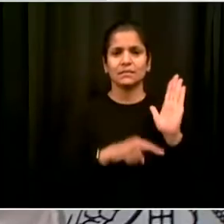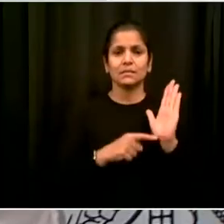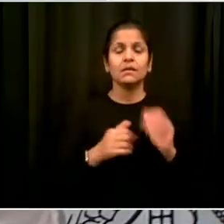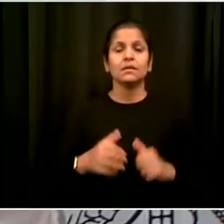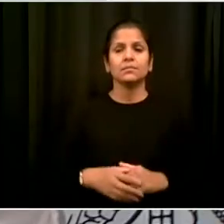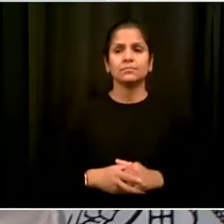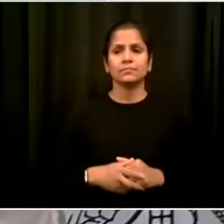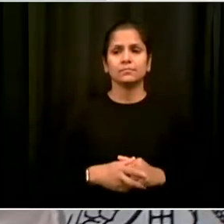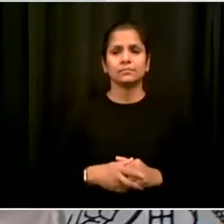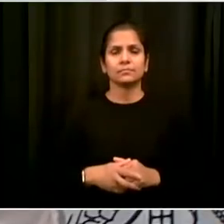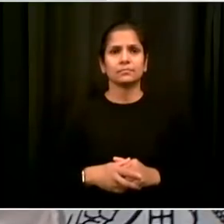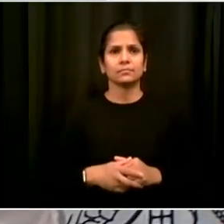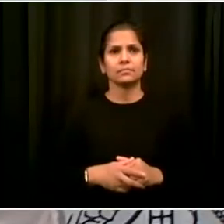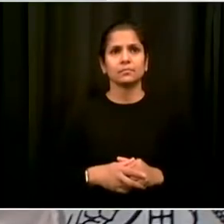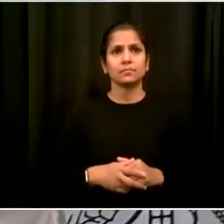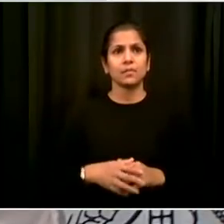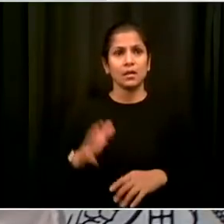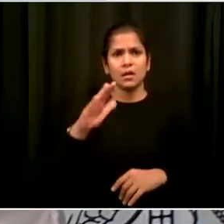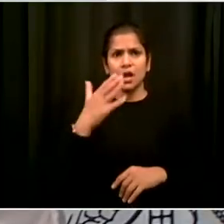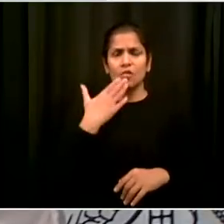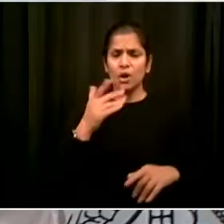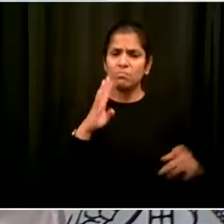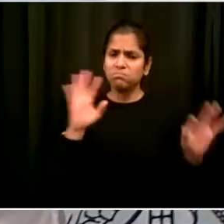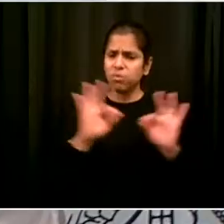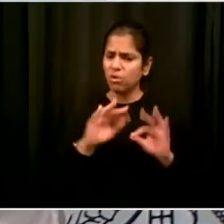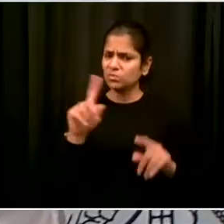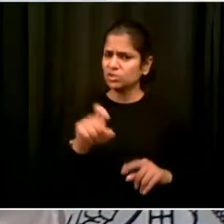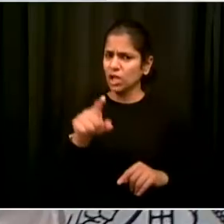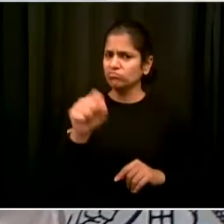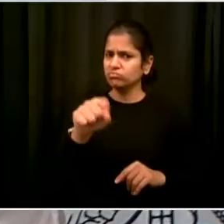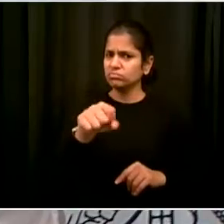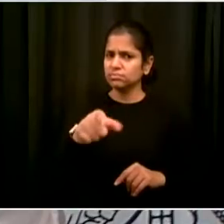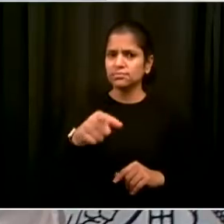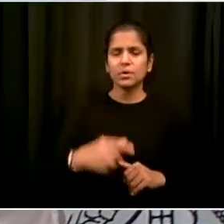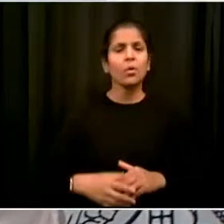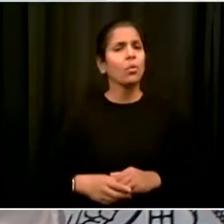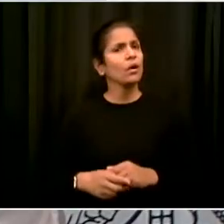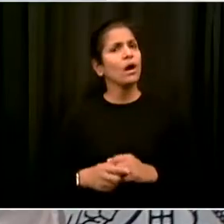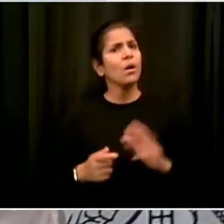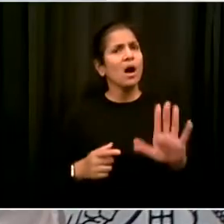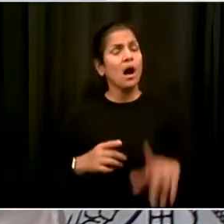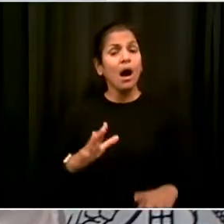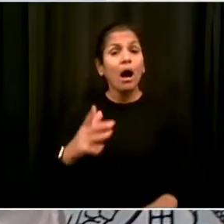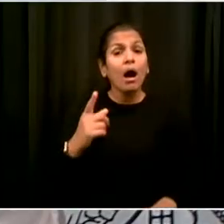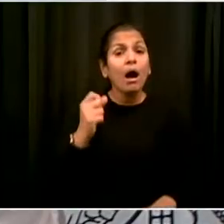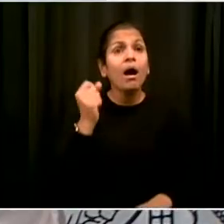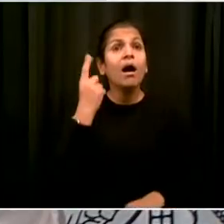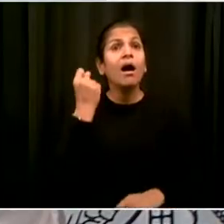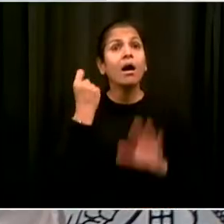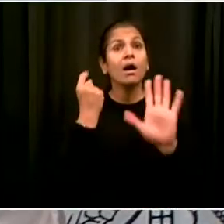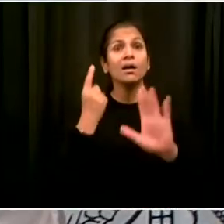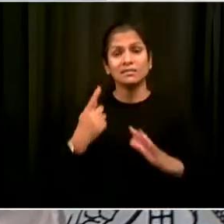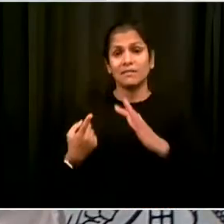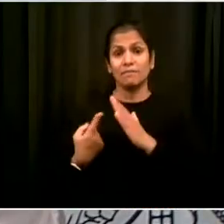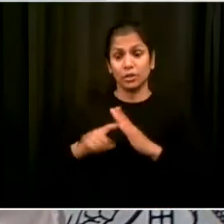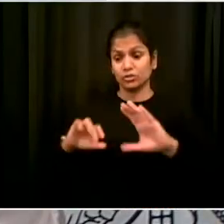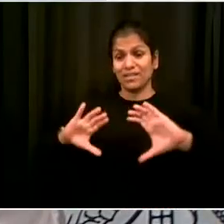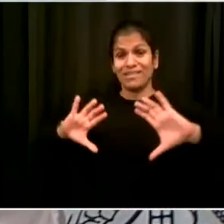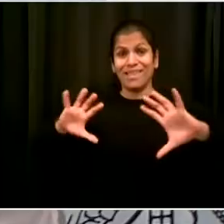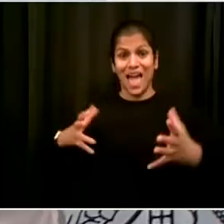an important question, Katie, thank you. The important thing to recognize is the initial categories, and this has been true federal, state, local government, we all